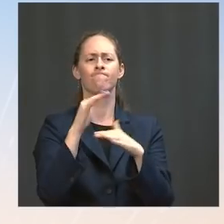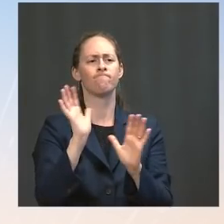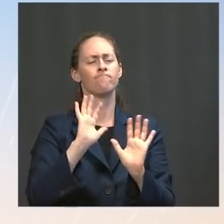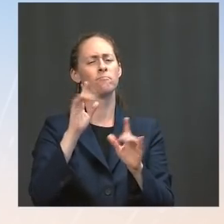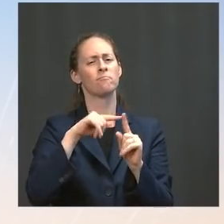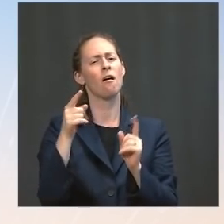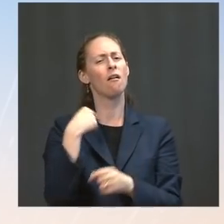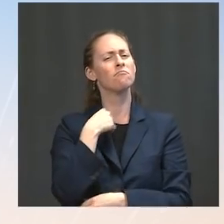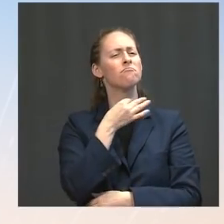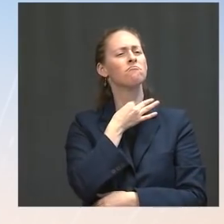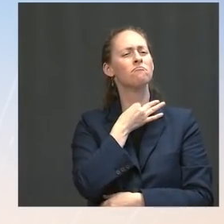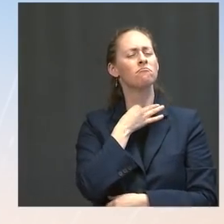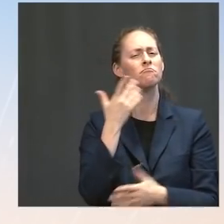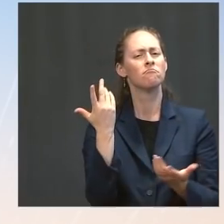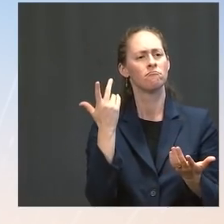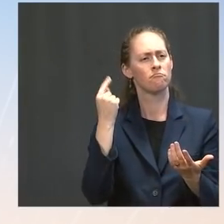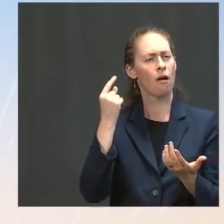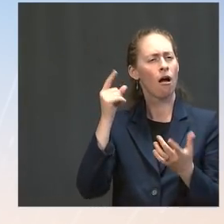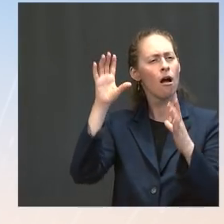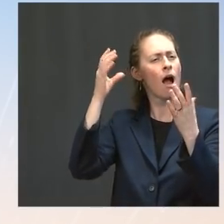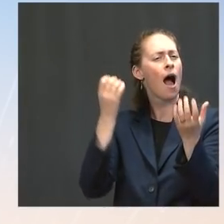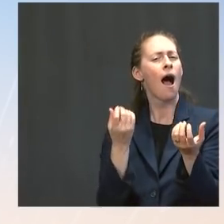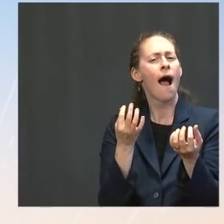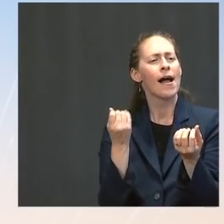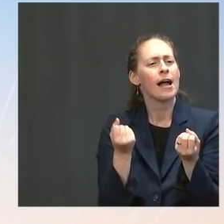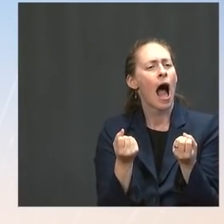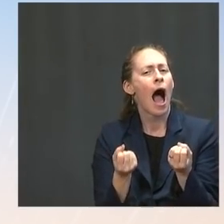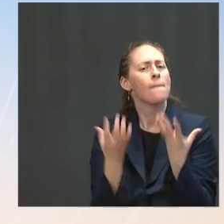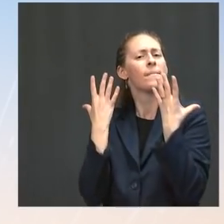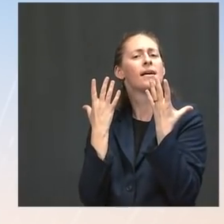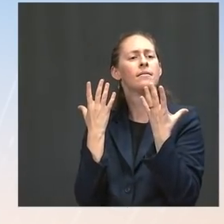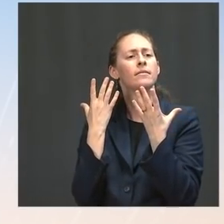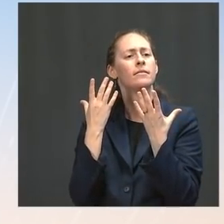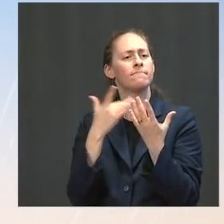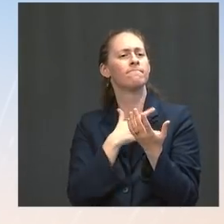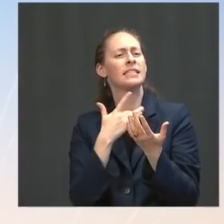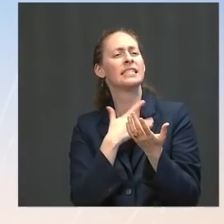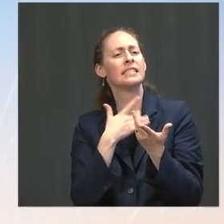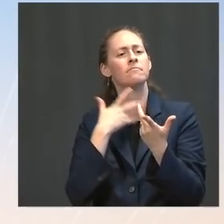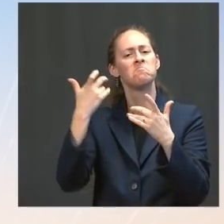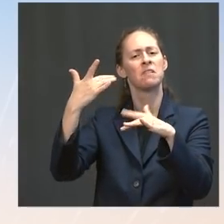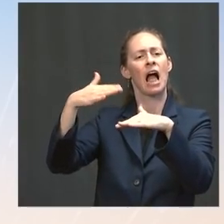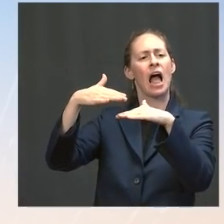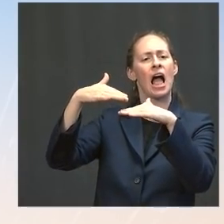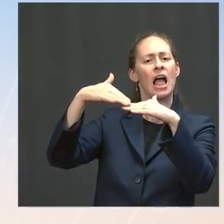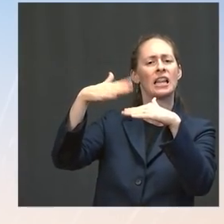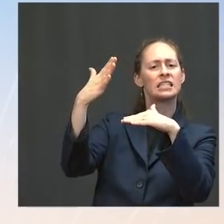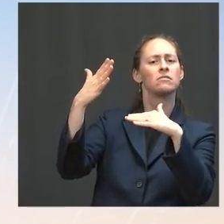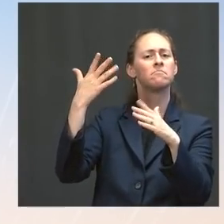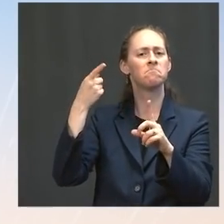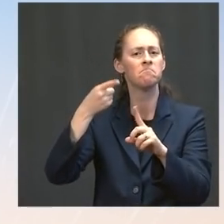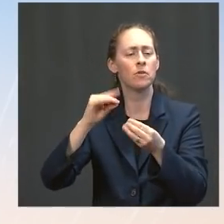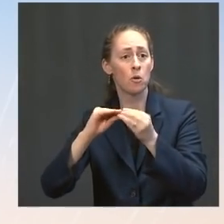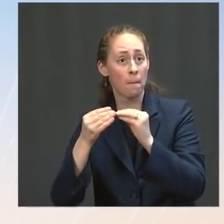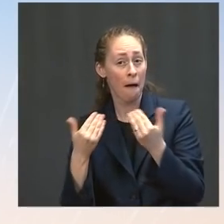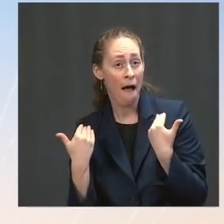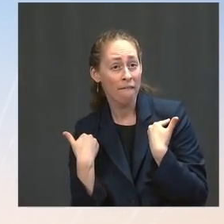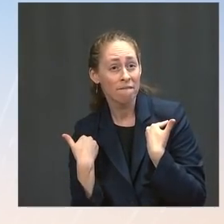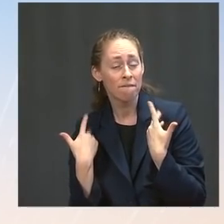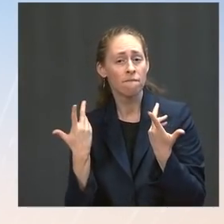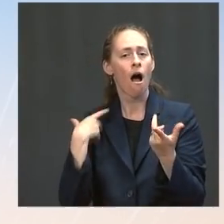to depart after that date and time. It is also true that there may be individuals who we're not yet in contact with. They have